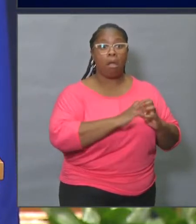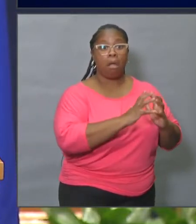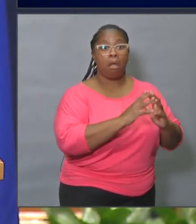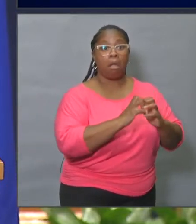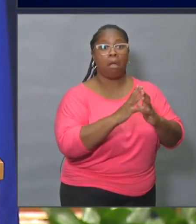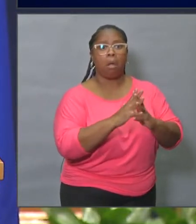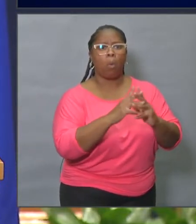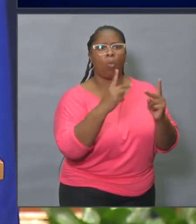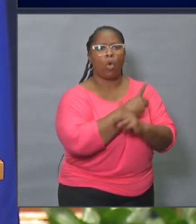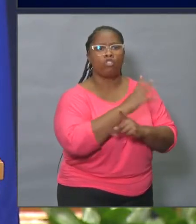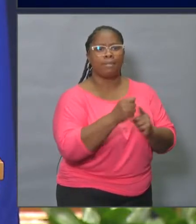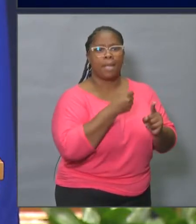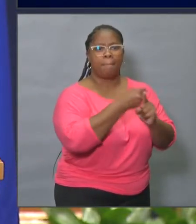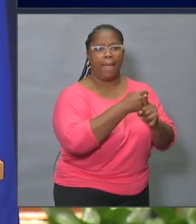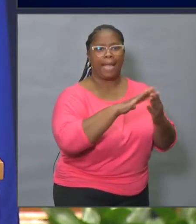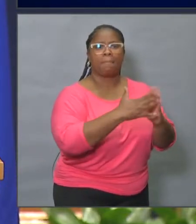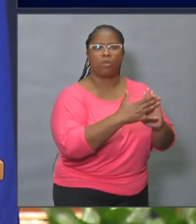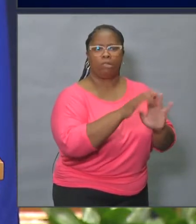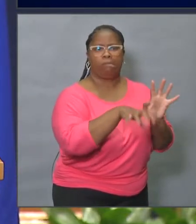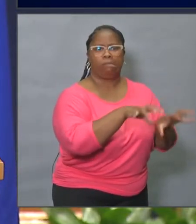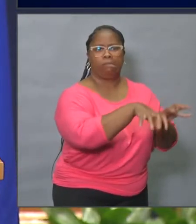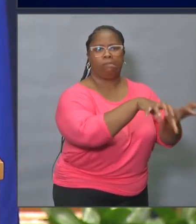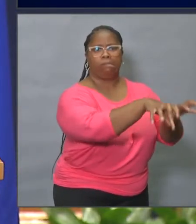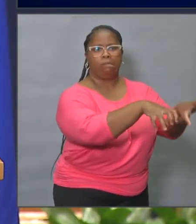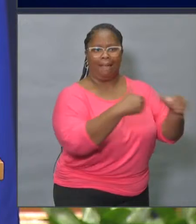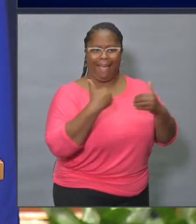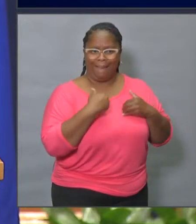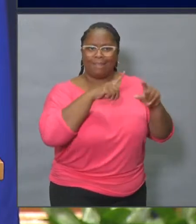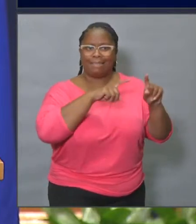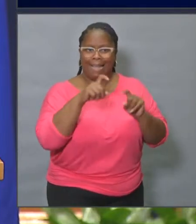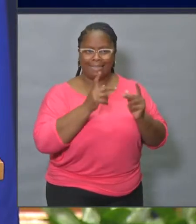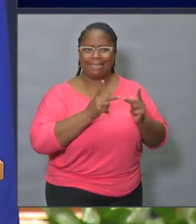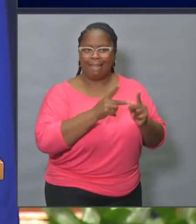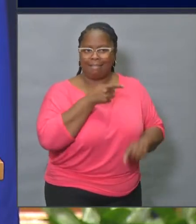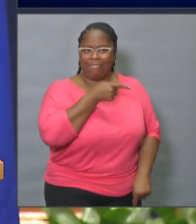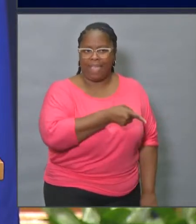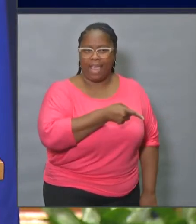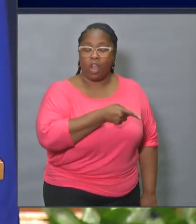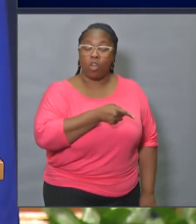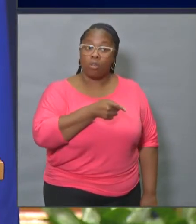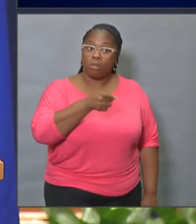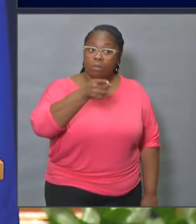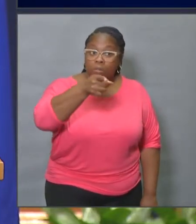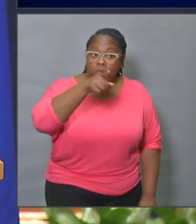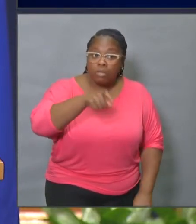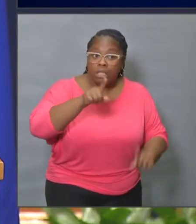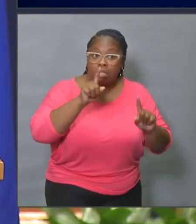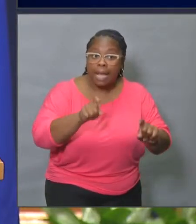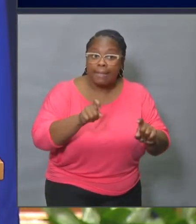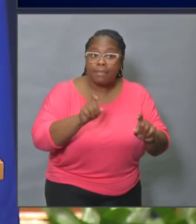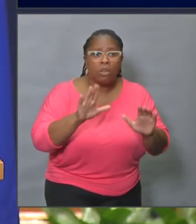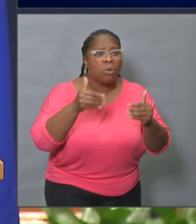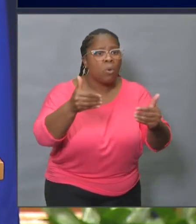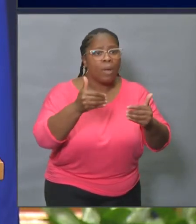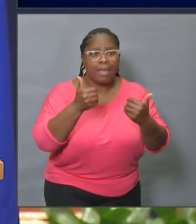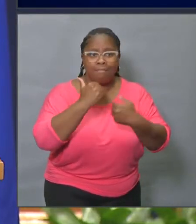highly impacted communities. We urge people who need to get tested to please make an appointment.